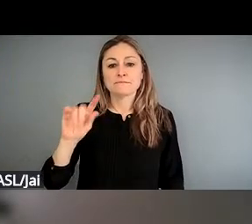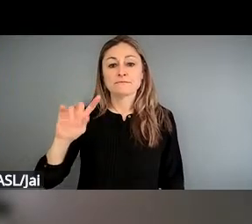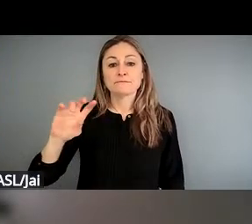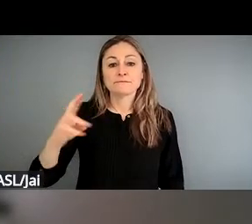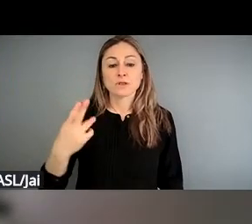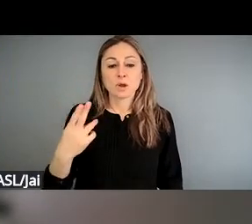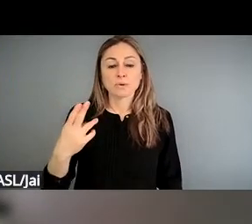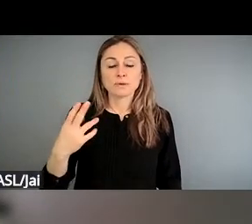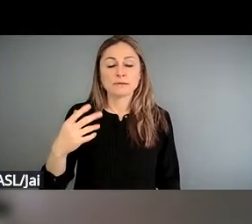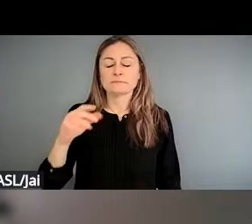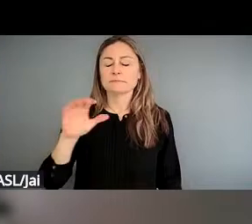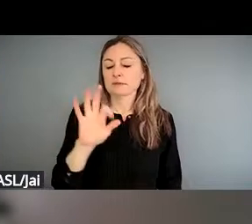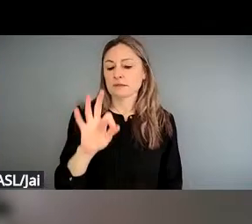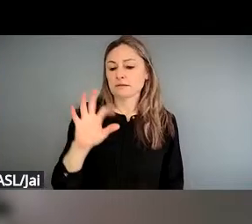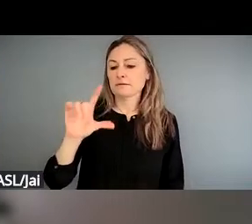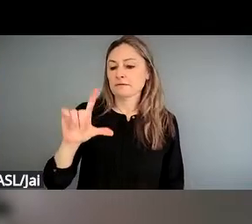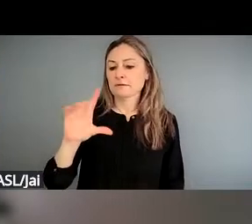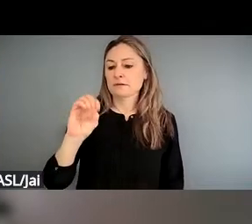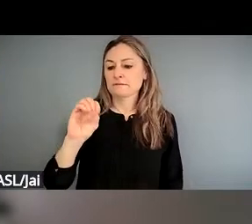What